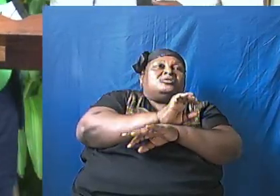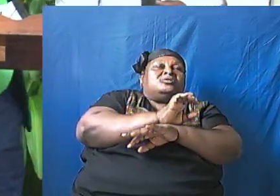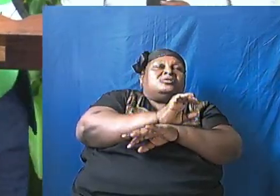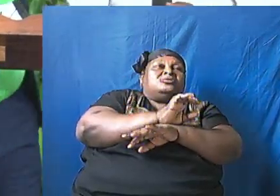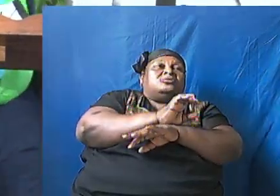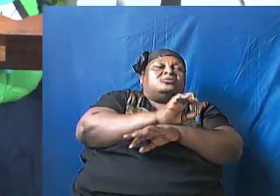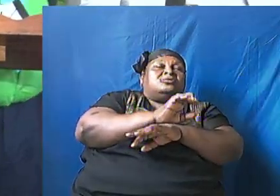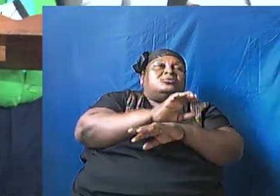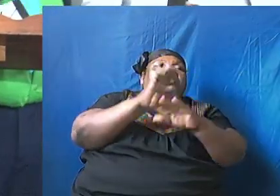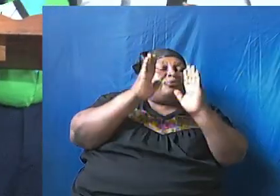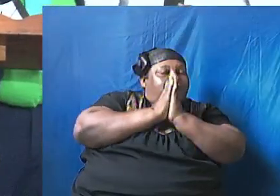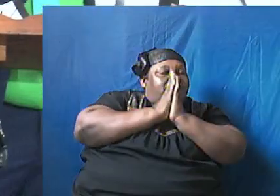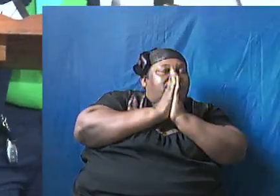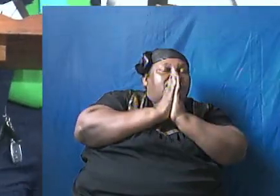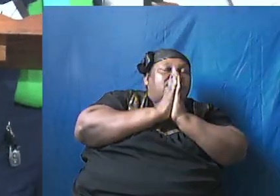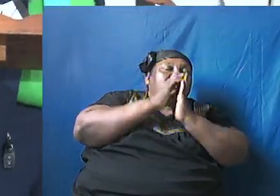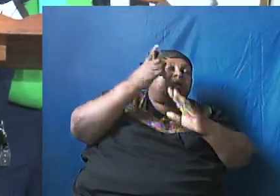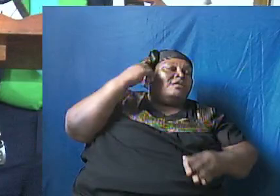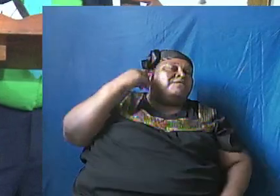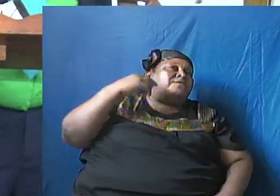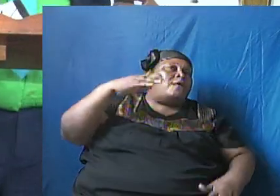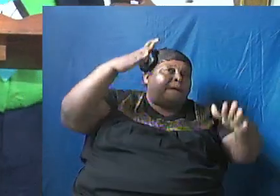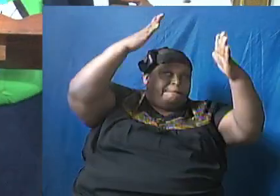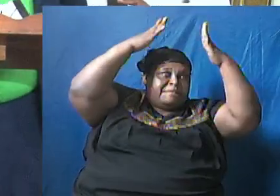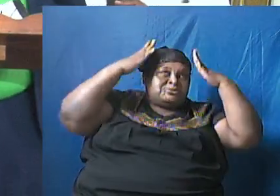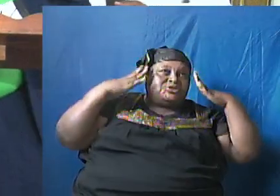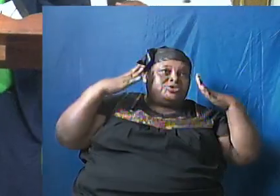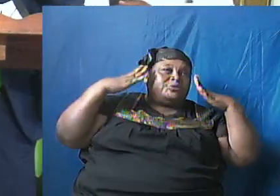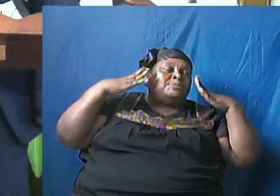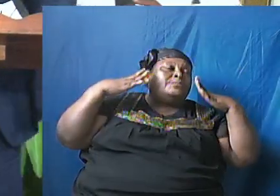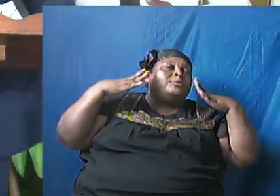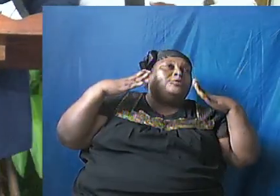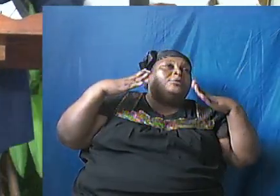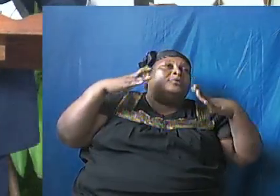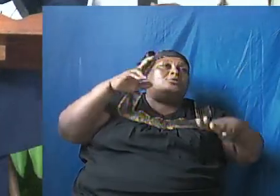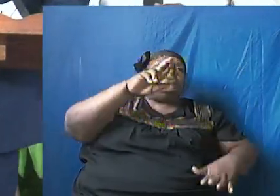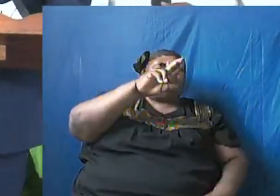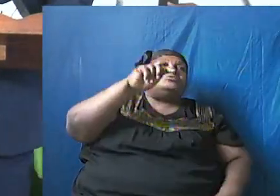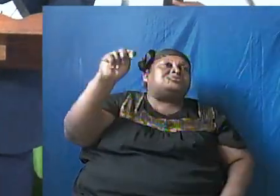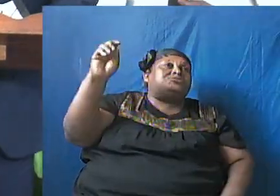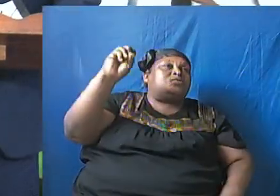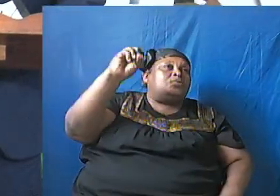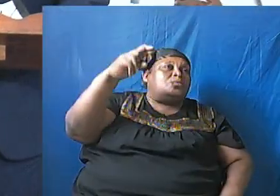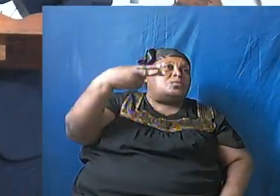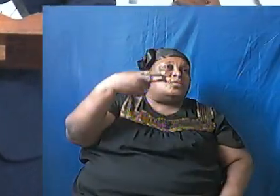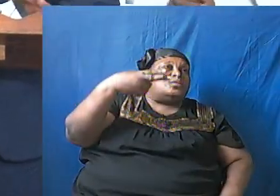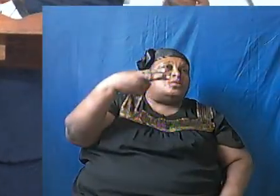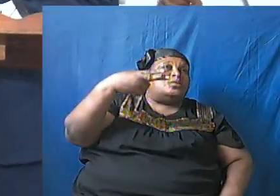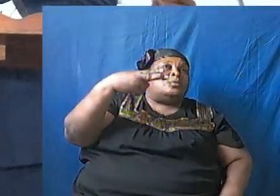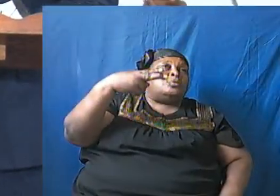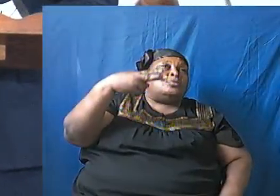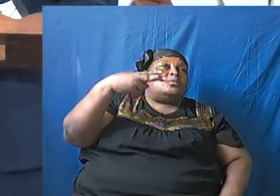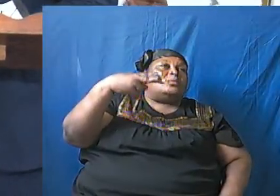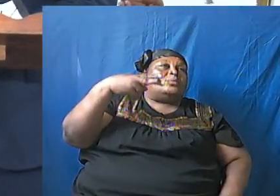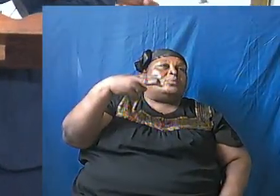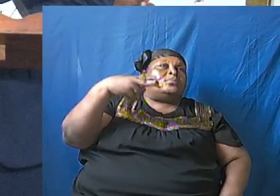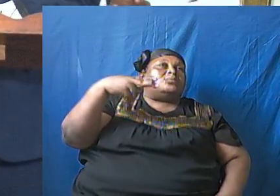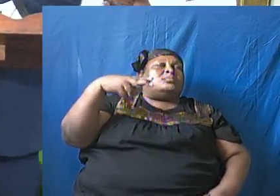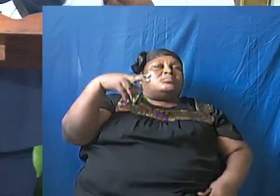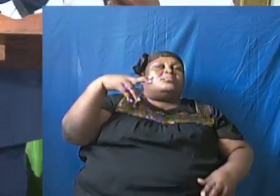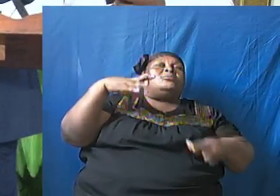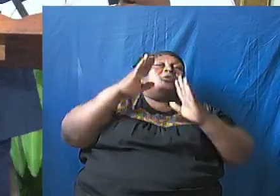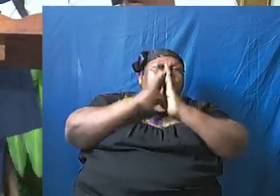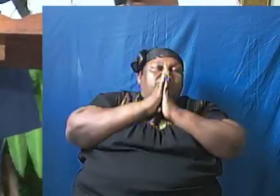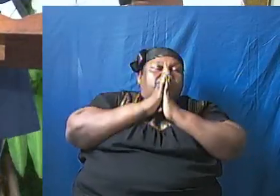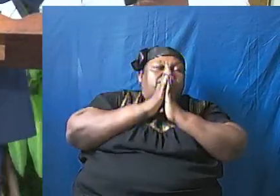lifting up Bishop Frank Otto. We're going to take the time out, and all of us, we're going to join with Minister Mattox, and we are going to be